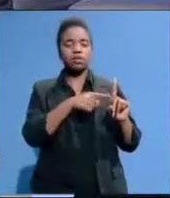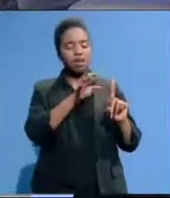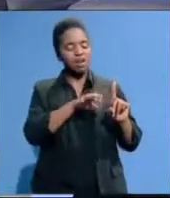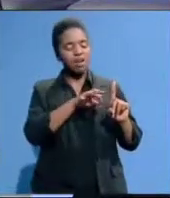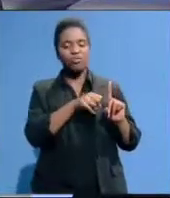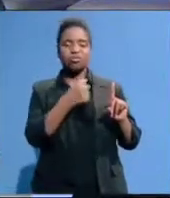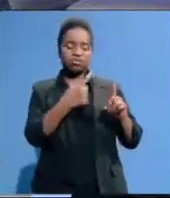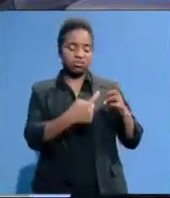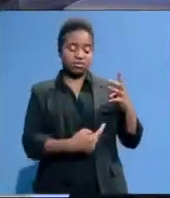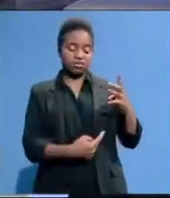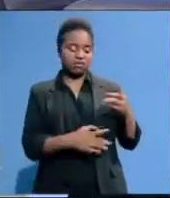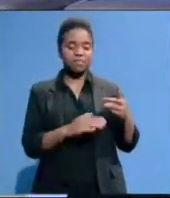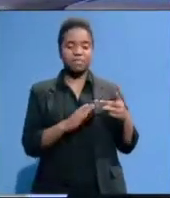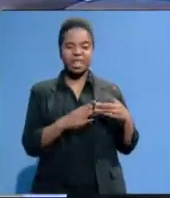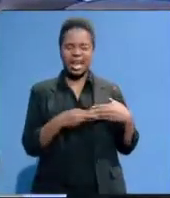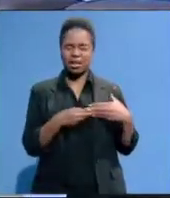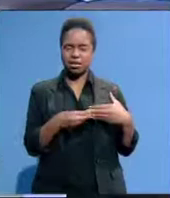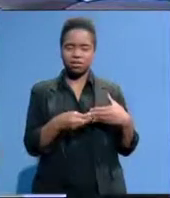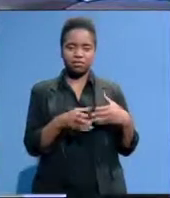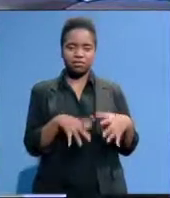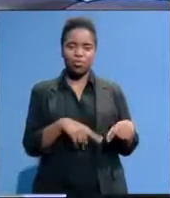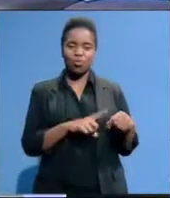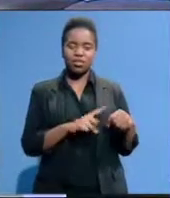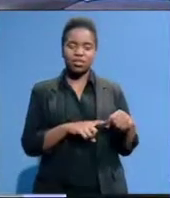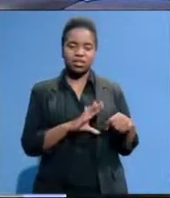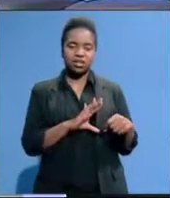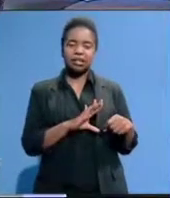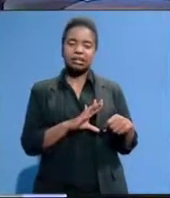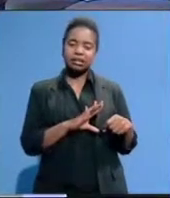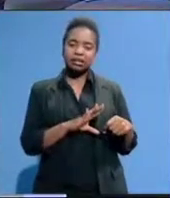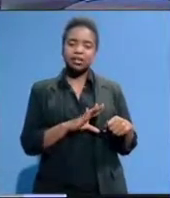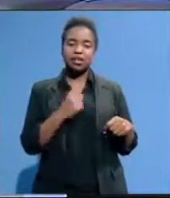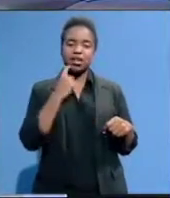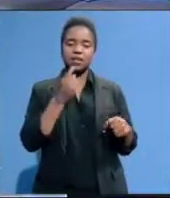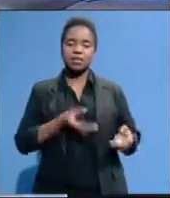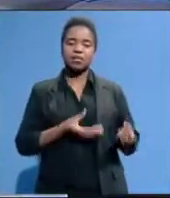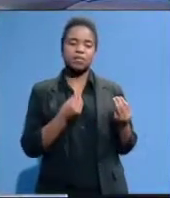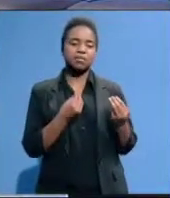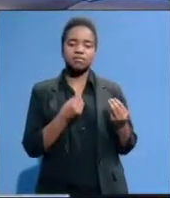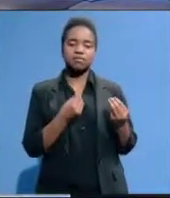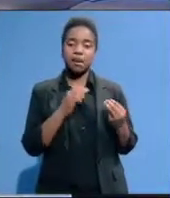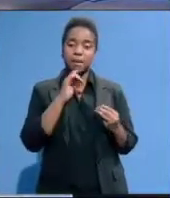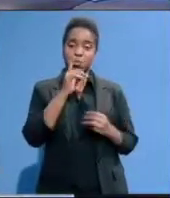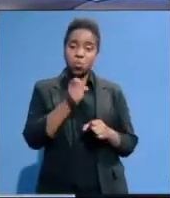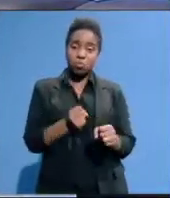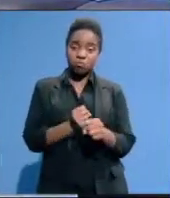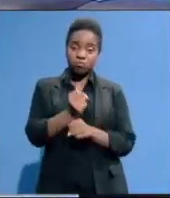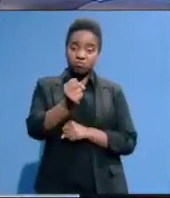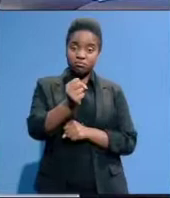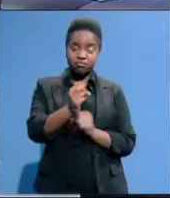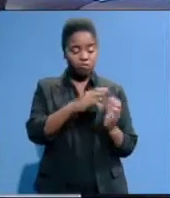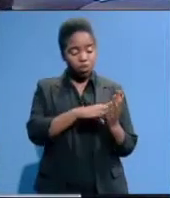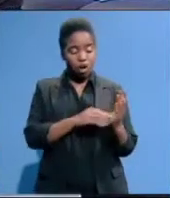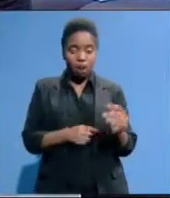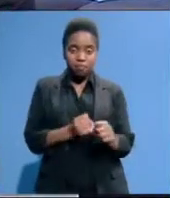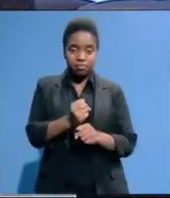his leadership quality, and it's very rare. So you don't have to be a Nelson Mandela.